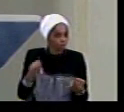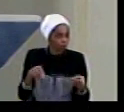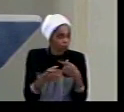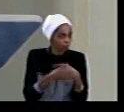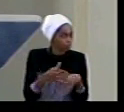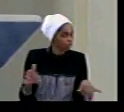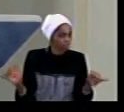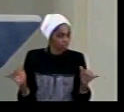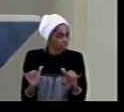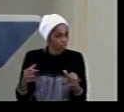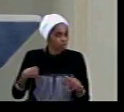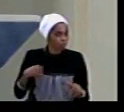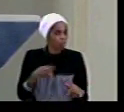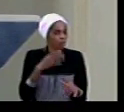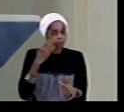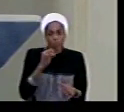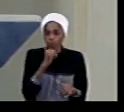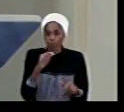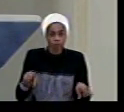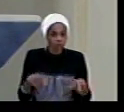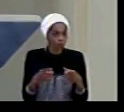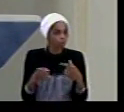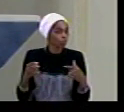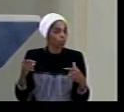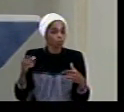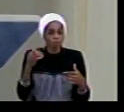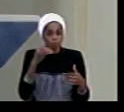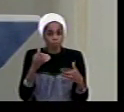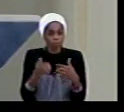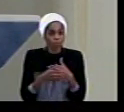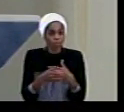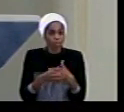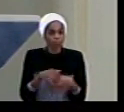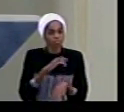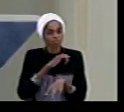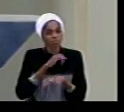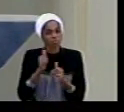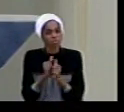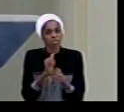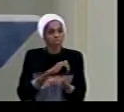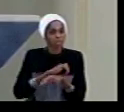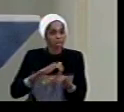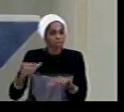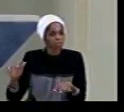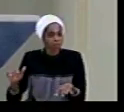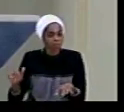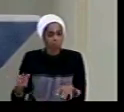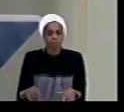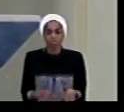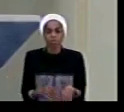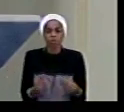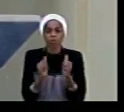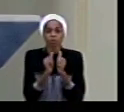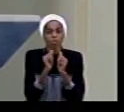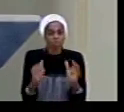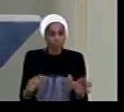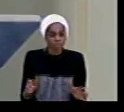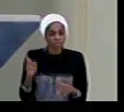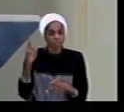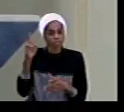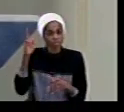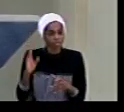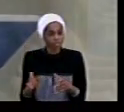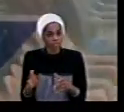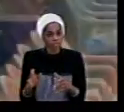And we will not go back with any iota of that which is not of God in